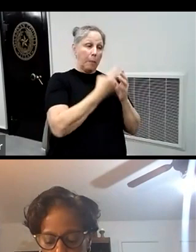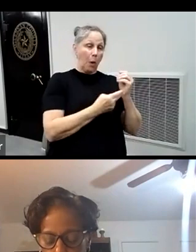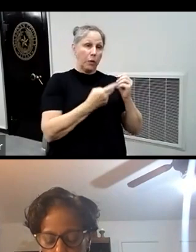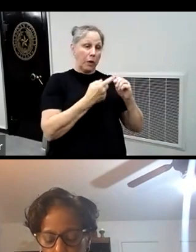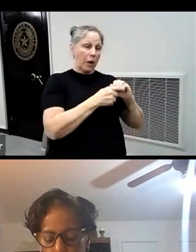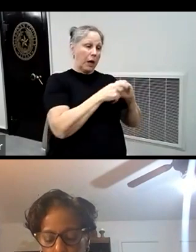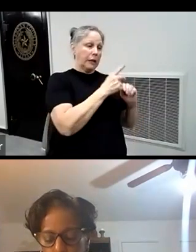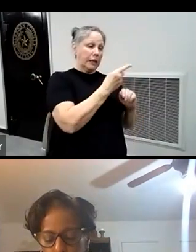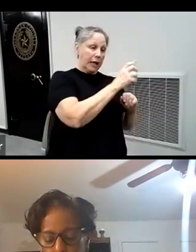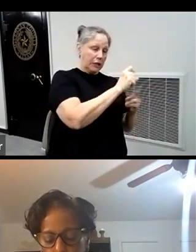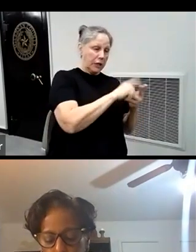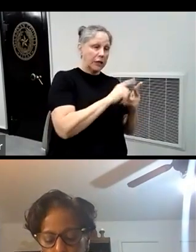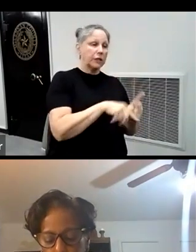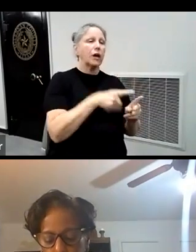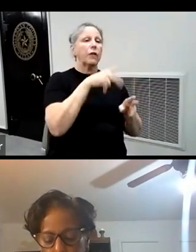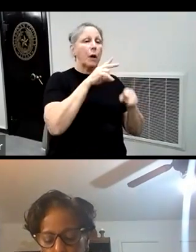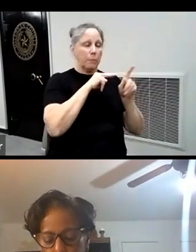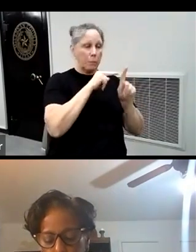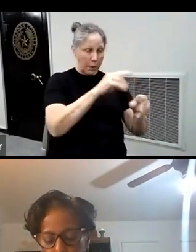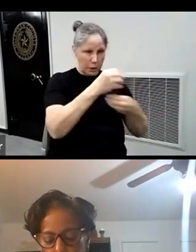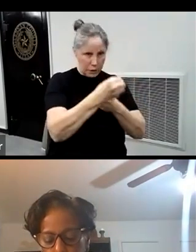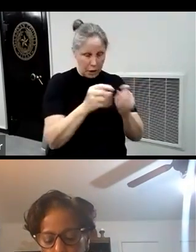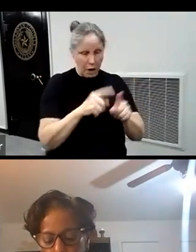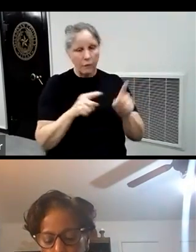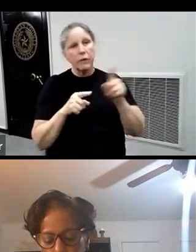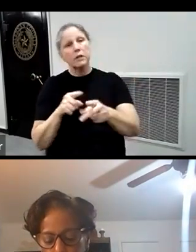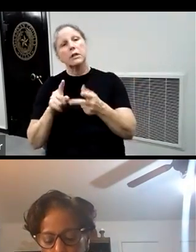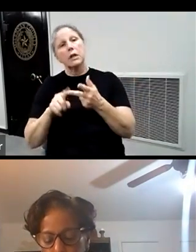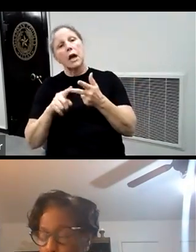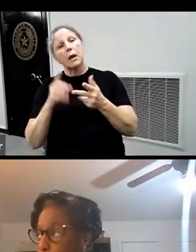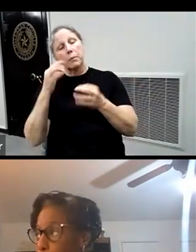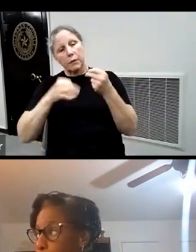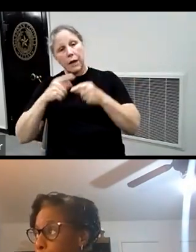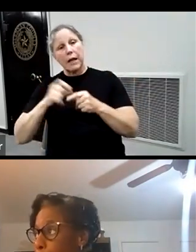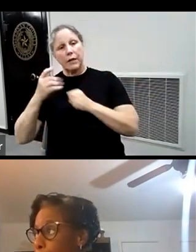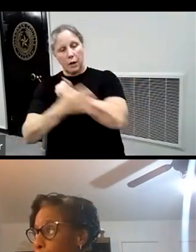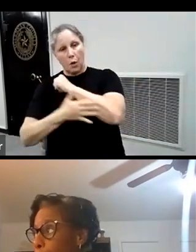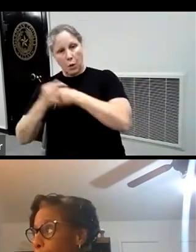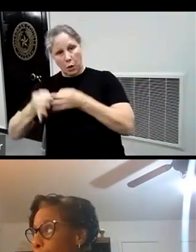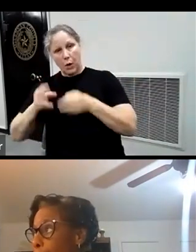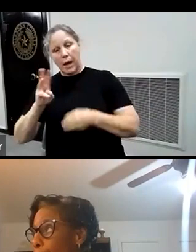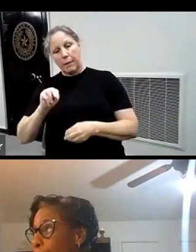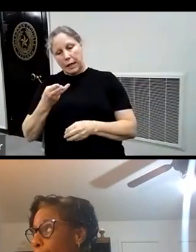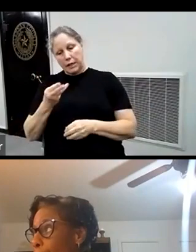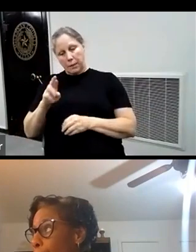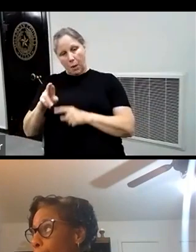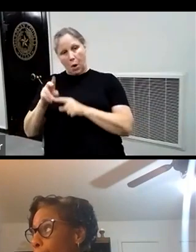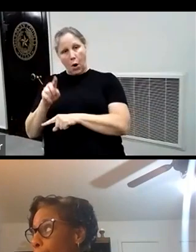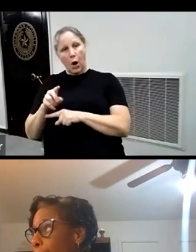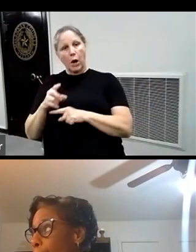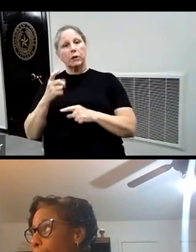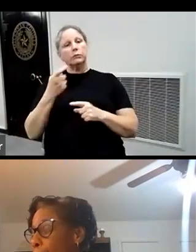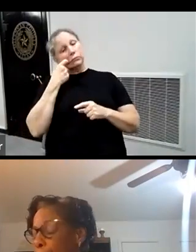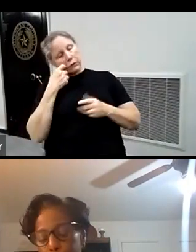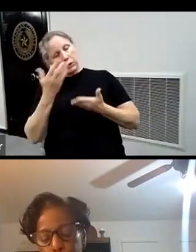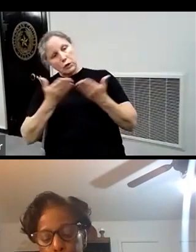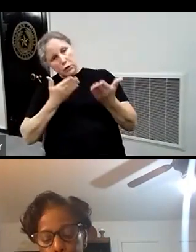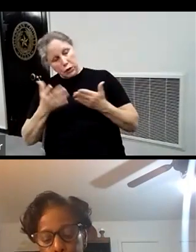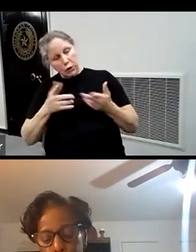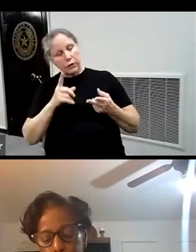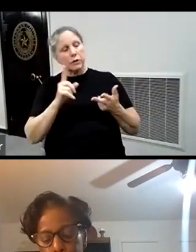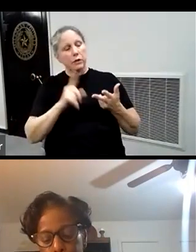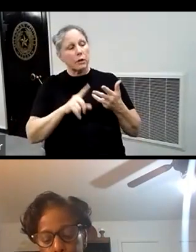DA's office, the probation office, local treatment providers, including MHMR, substance abuse services,